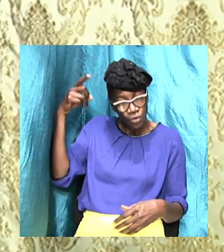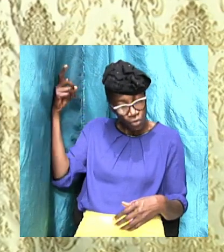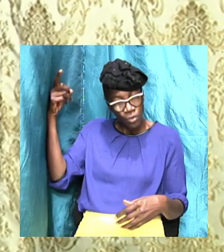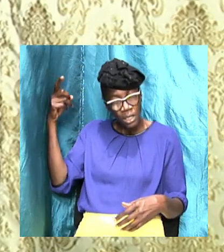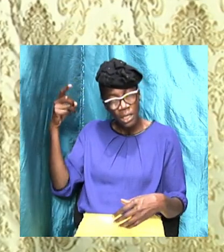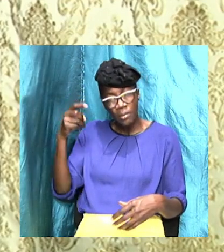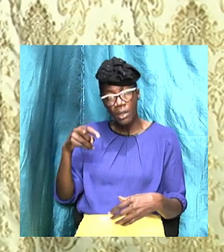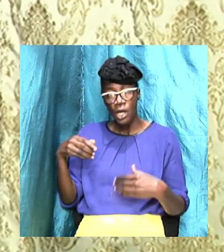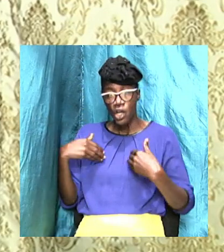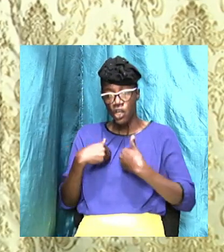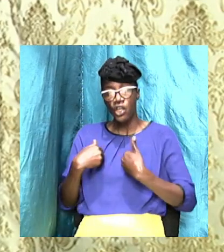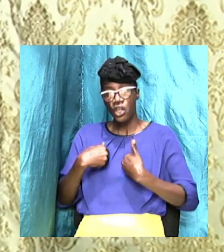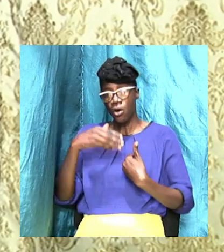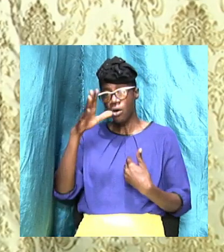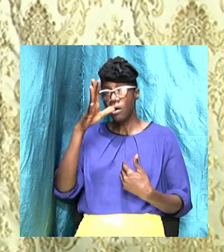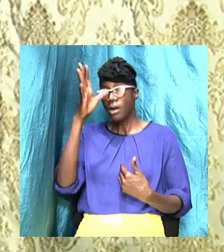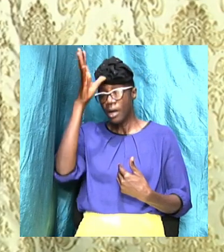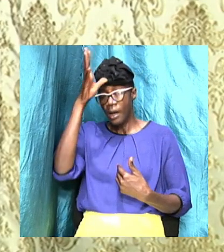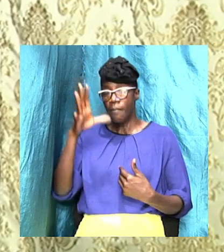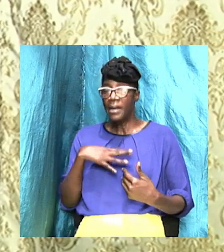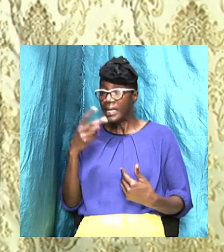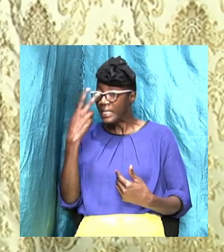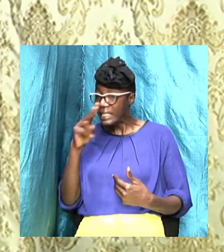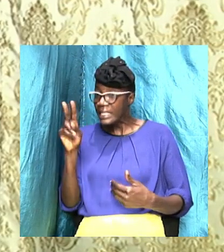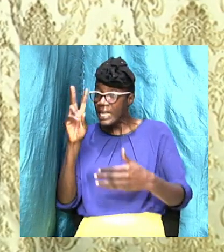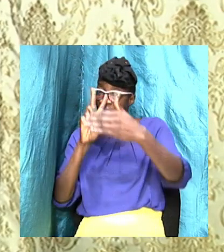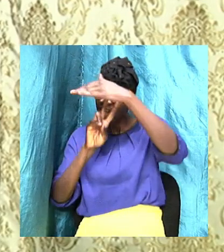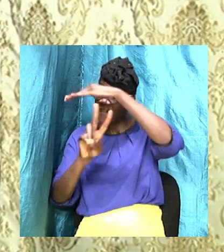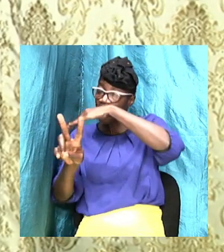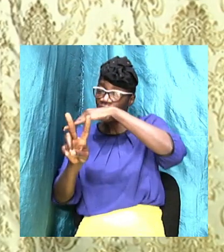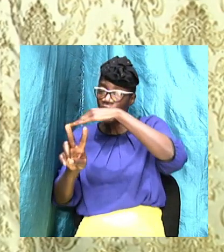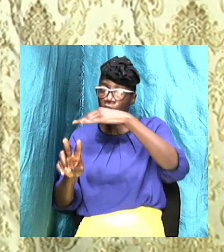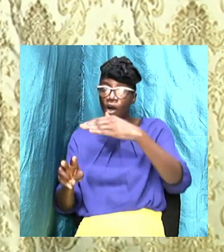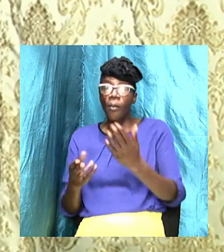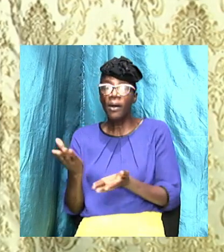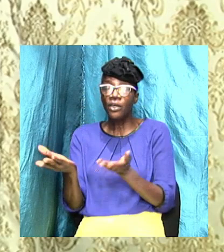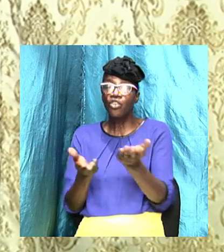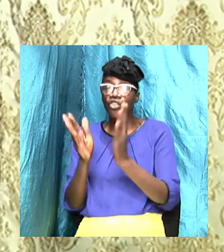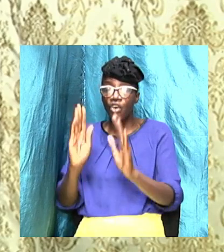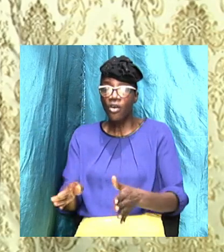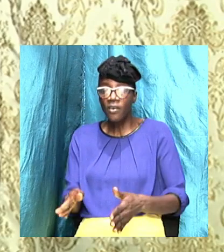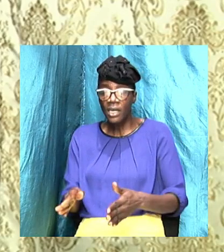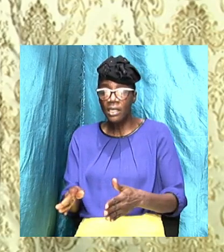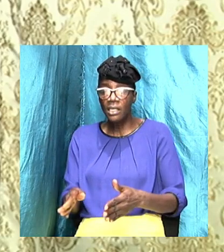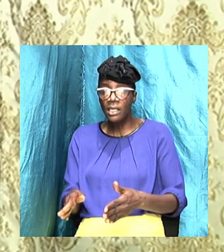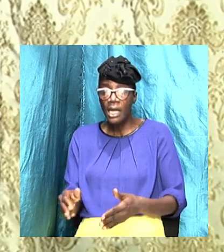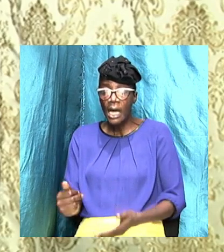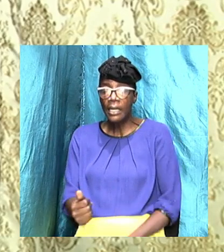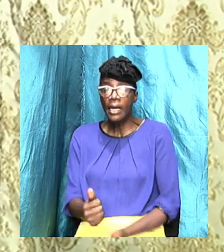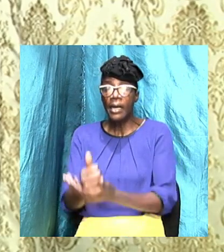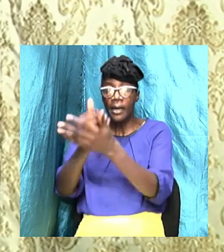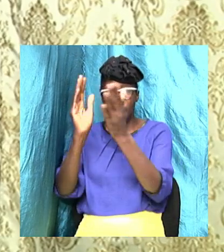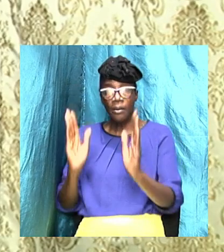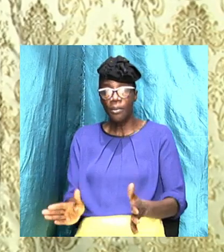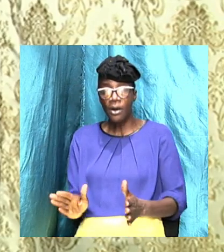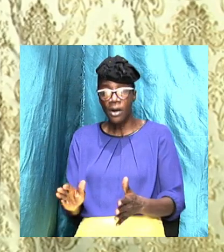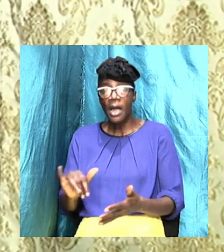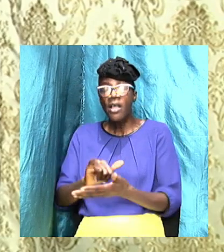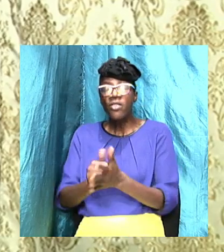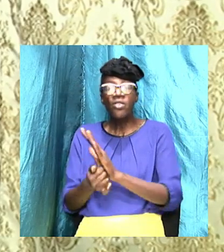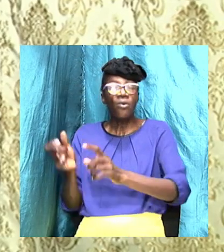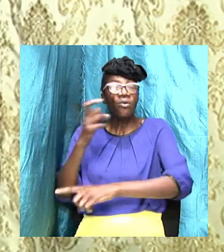shall see vision. Also upon the servants and upon the handmaids, in those days will I pour